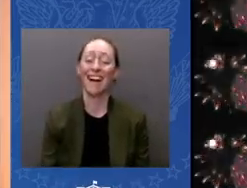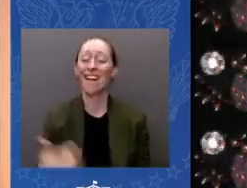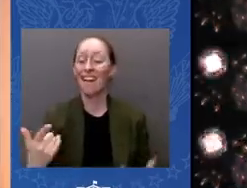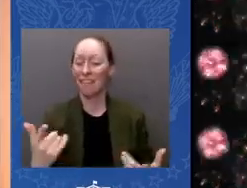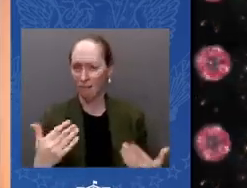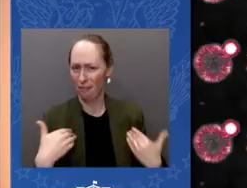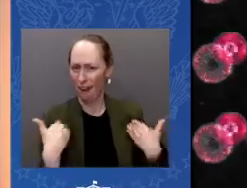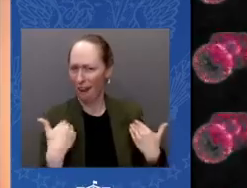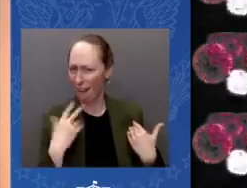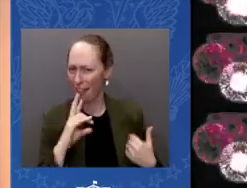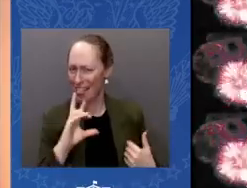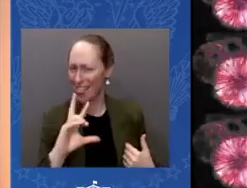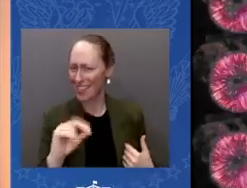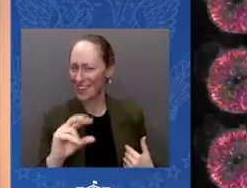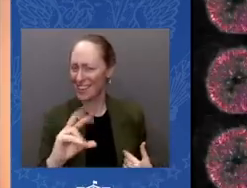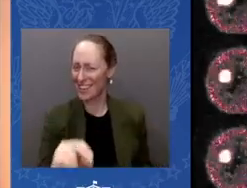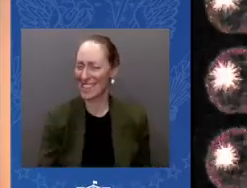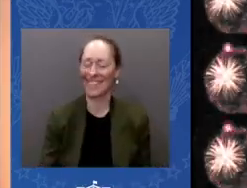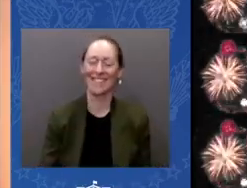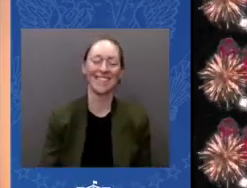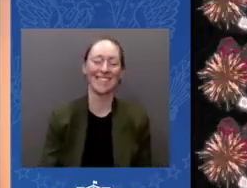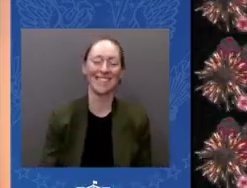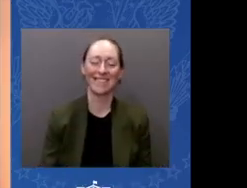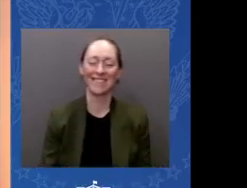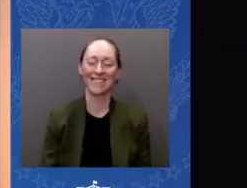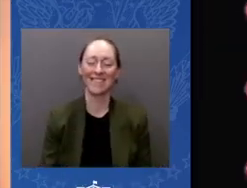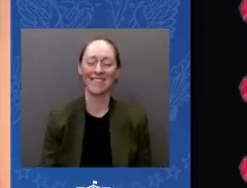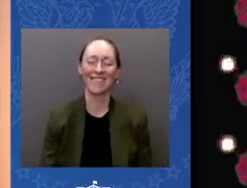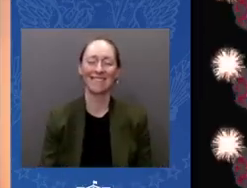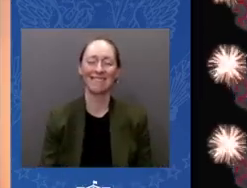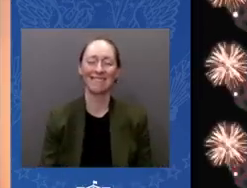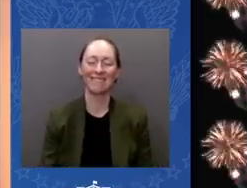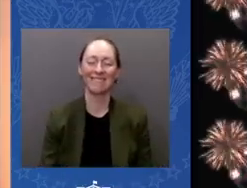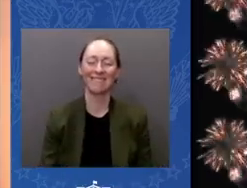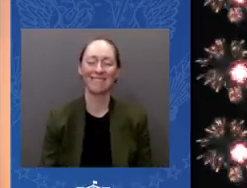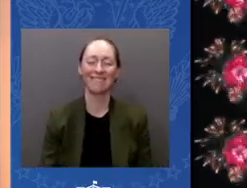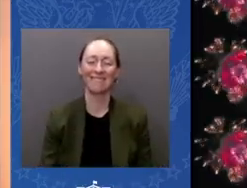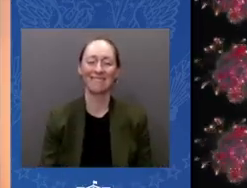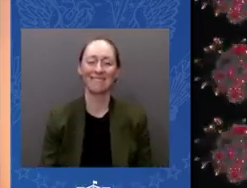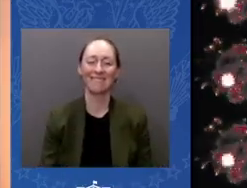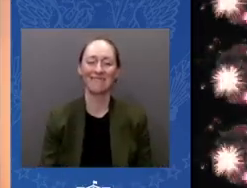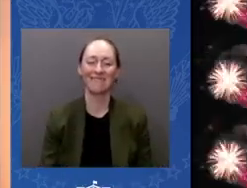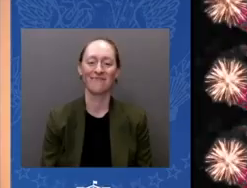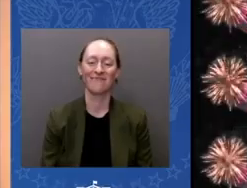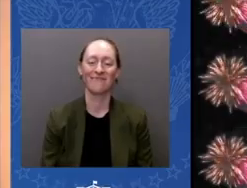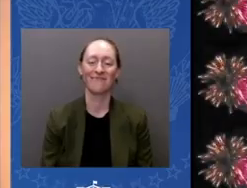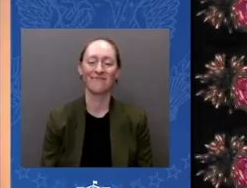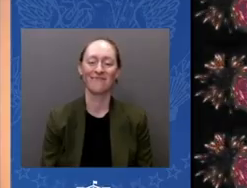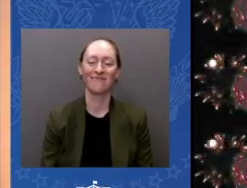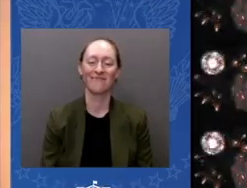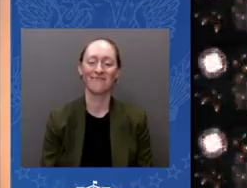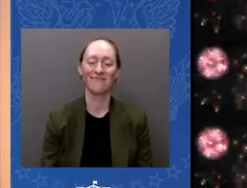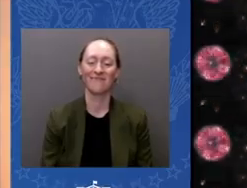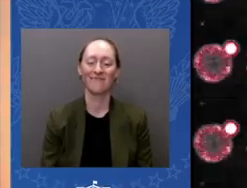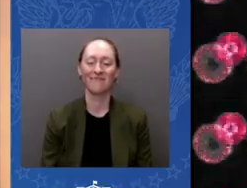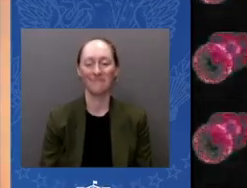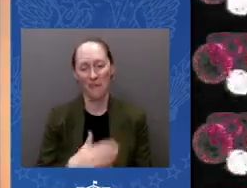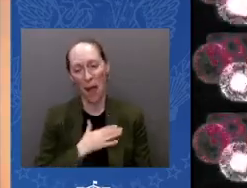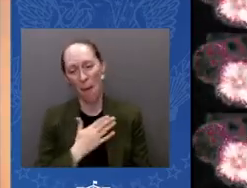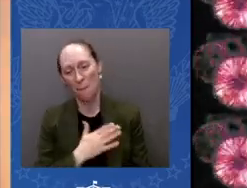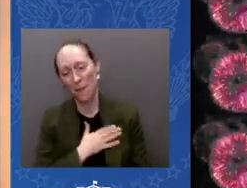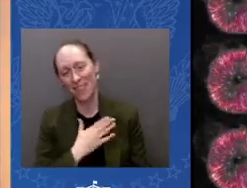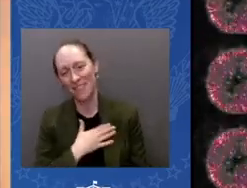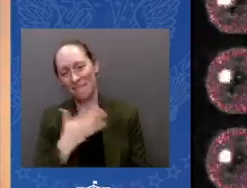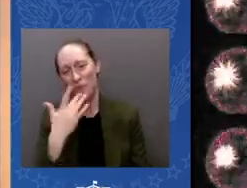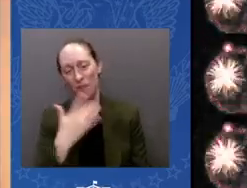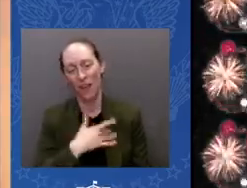And happy birthday, our great president. We know your mom's always with you. Yes. All the time. And I want to thank